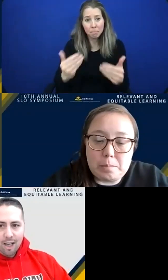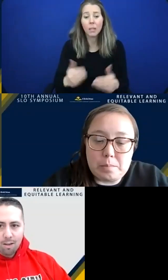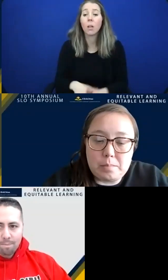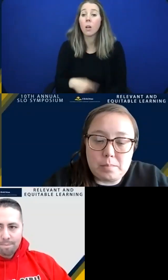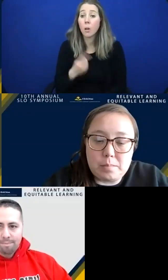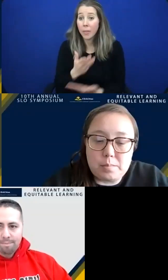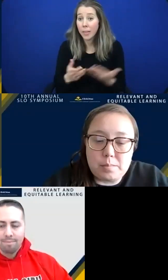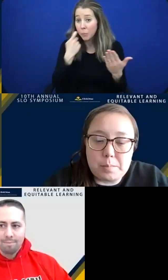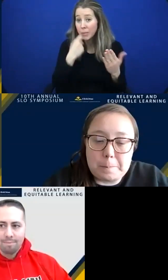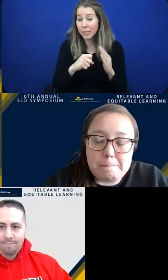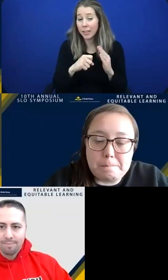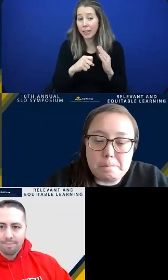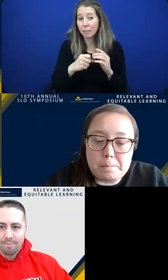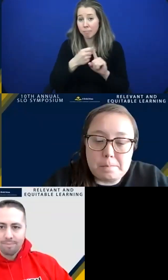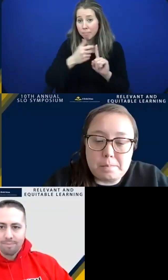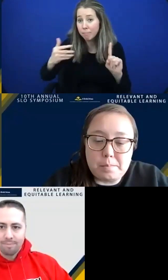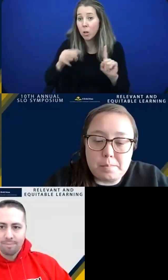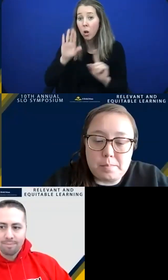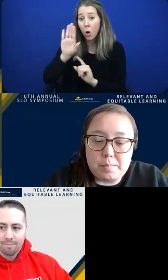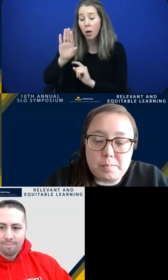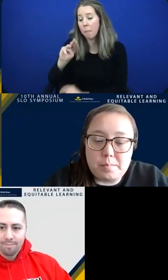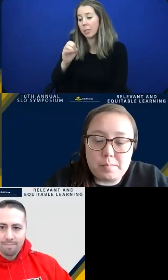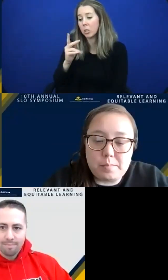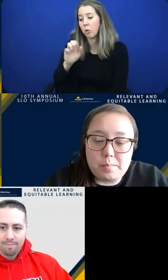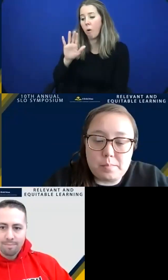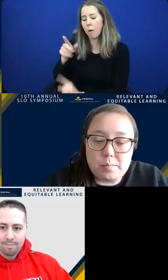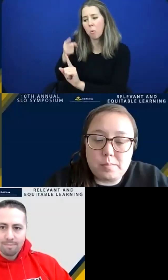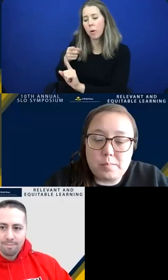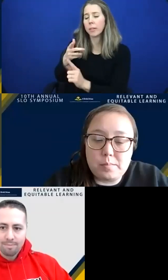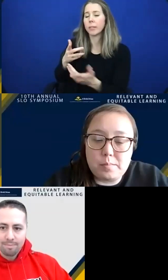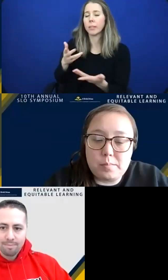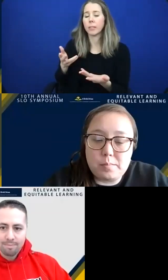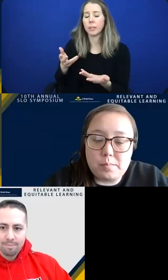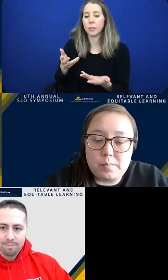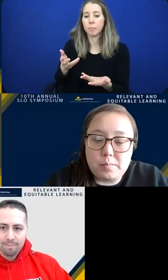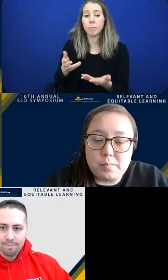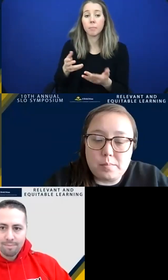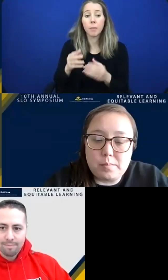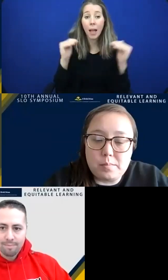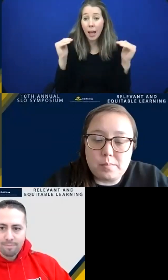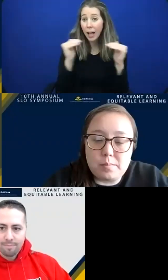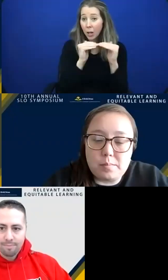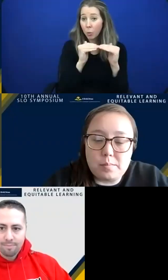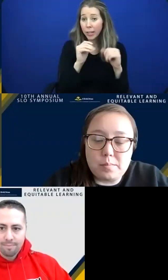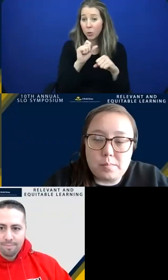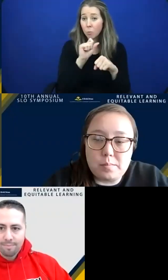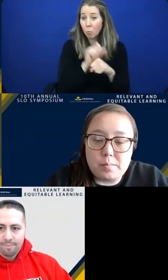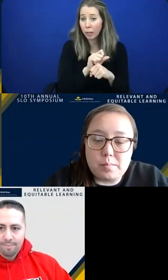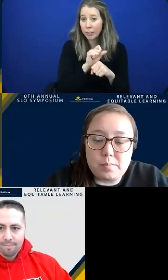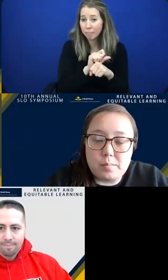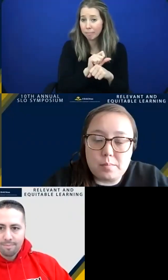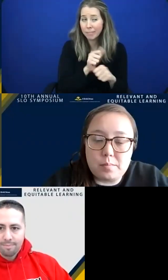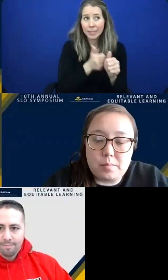just expand upon Michelle's point is, I think equity work in and of